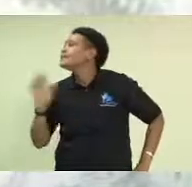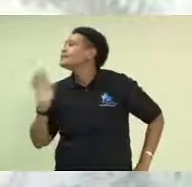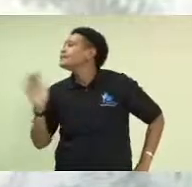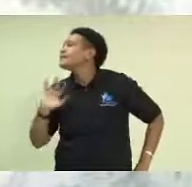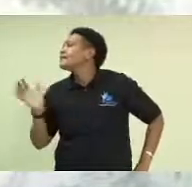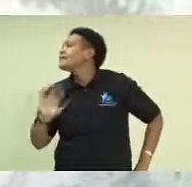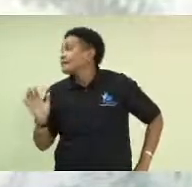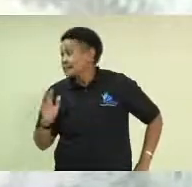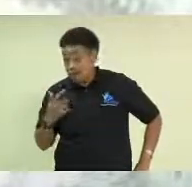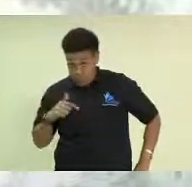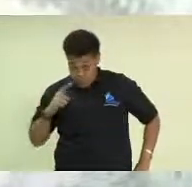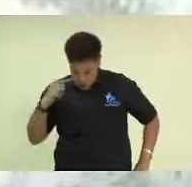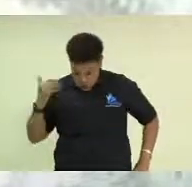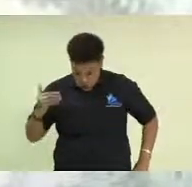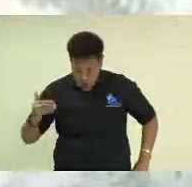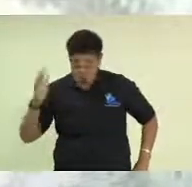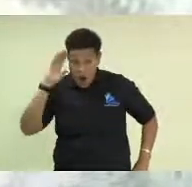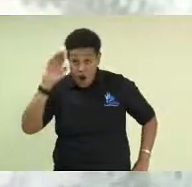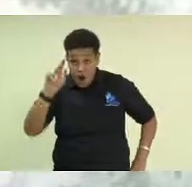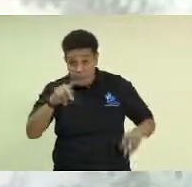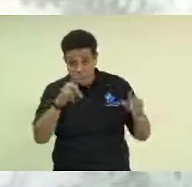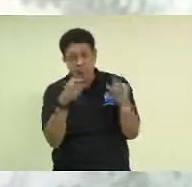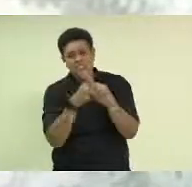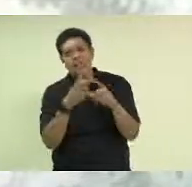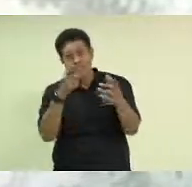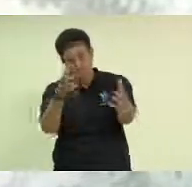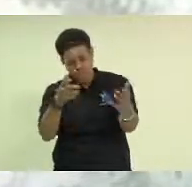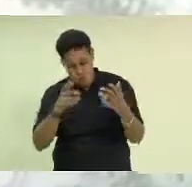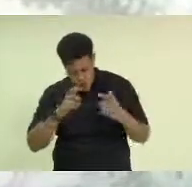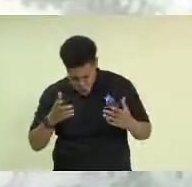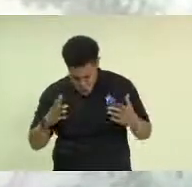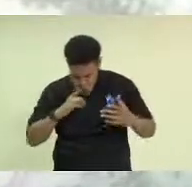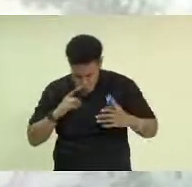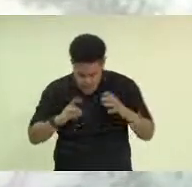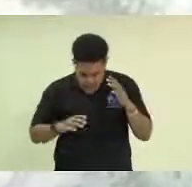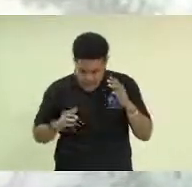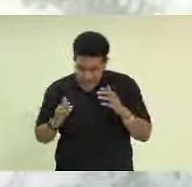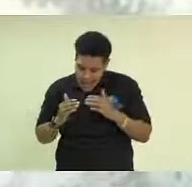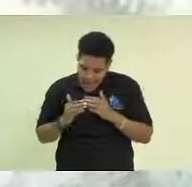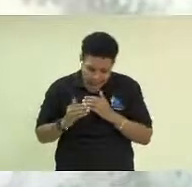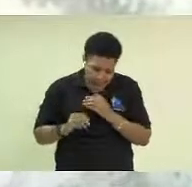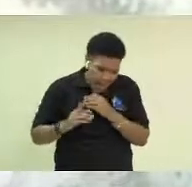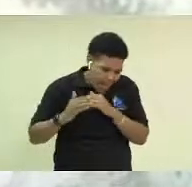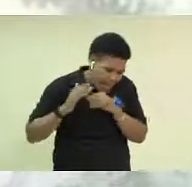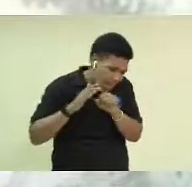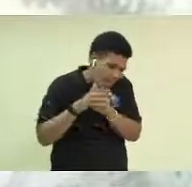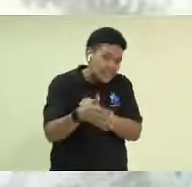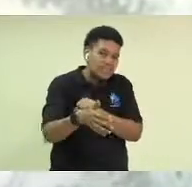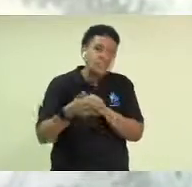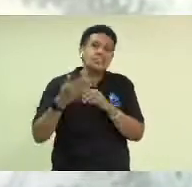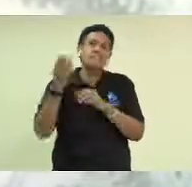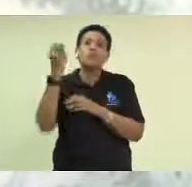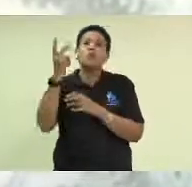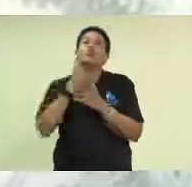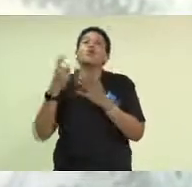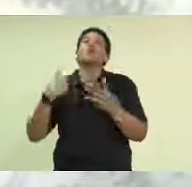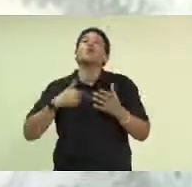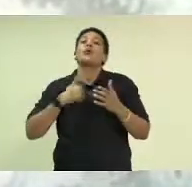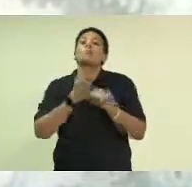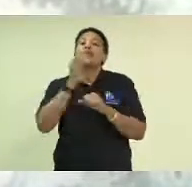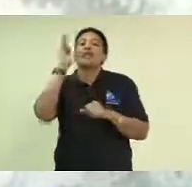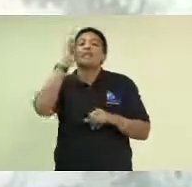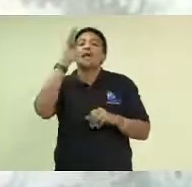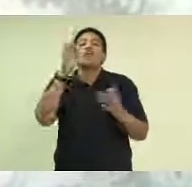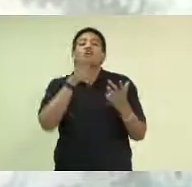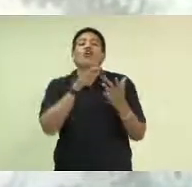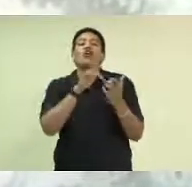are tracking all the persons who are in excess of the 12 week, and we are making direct